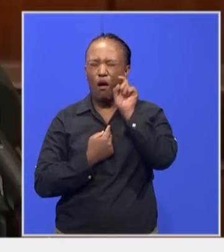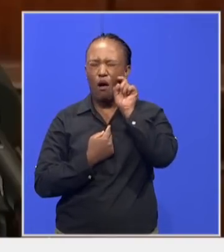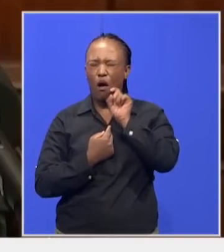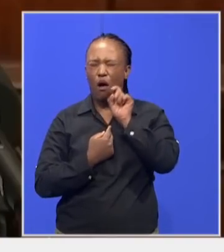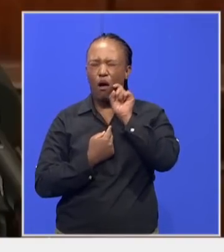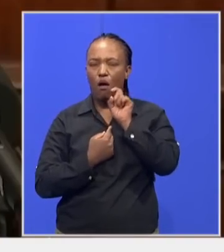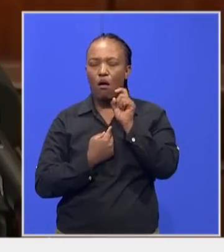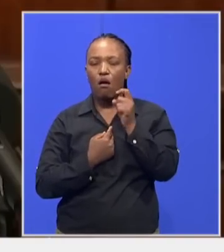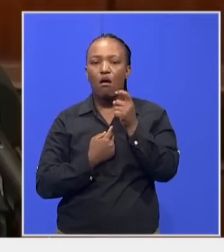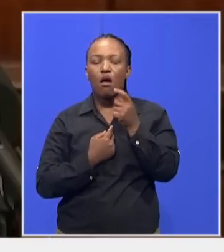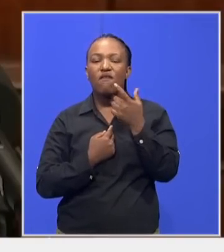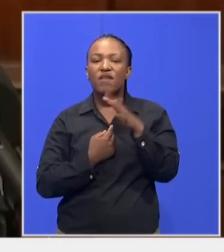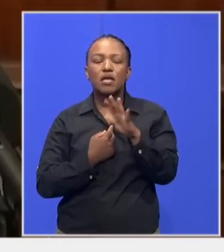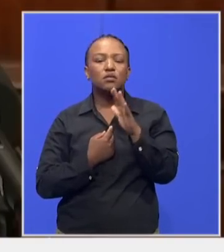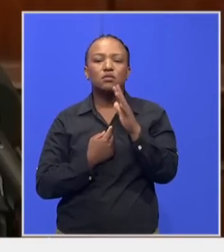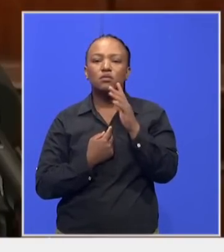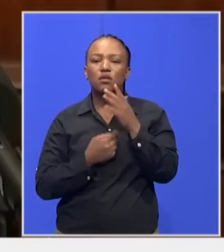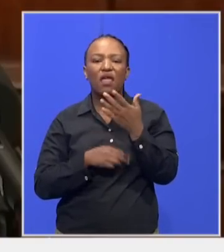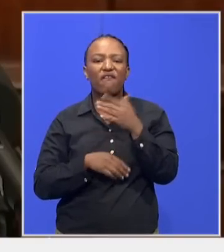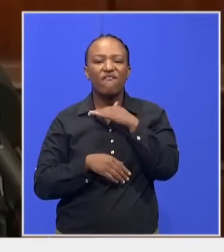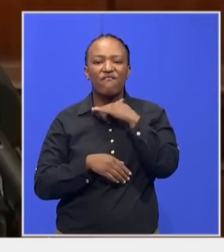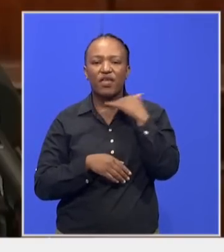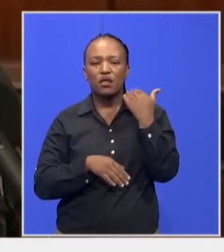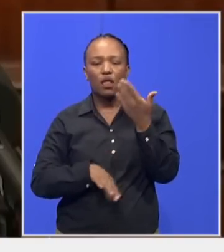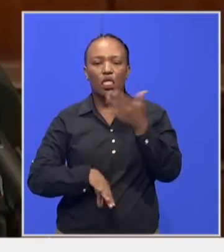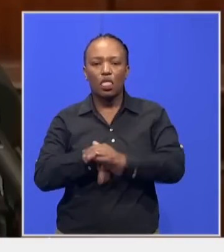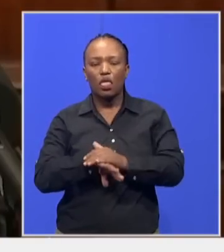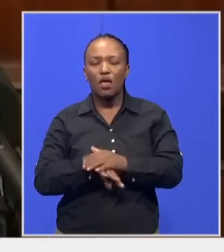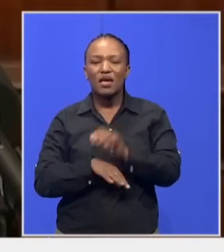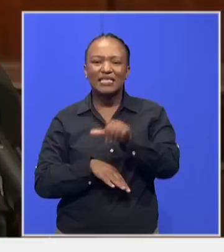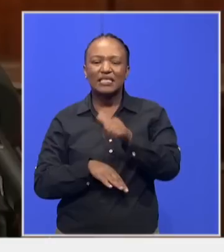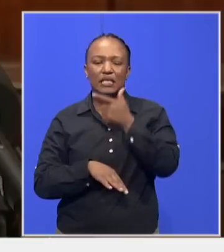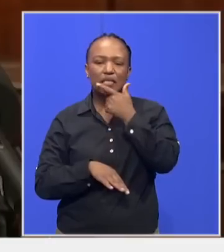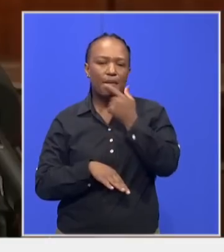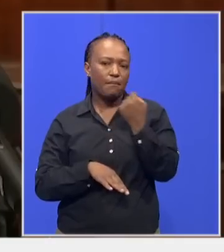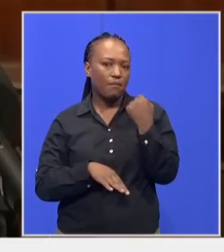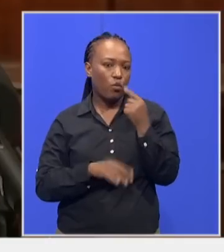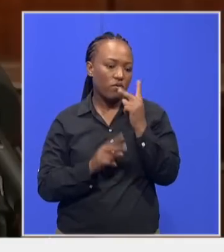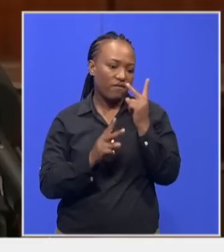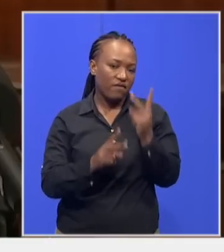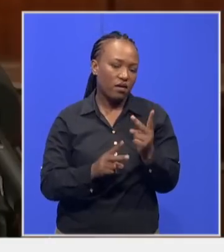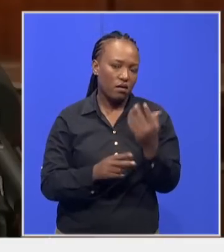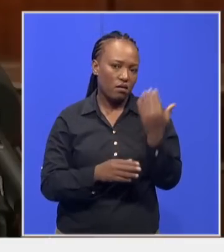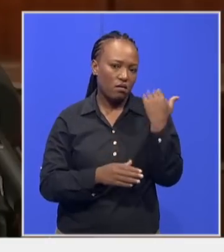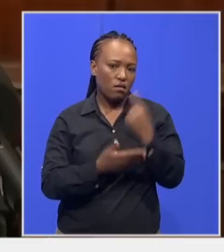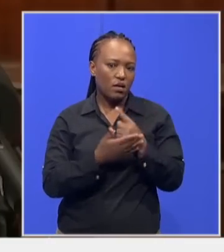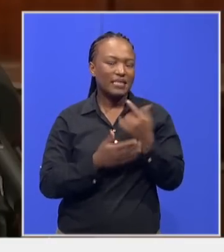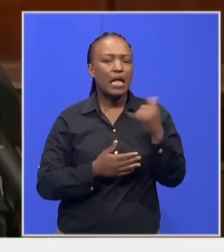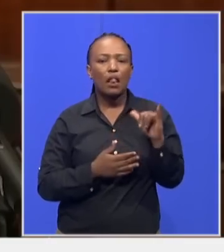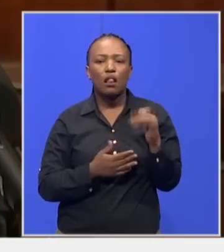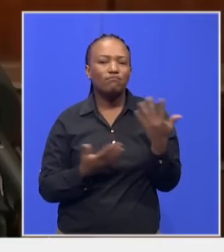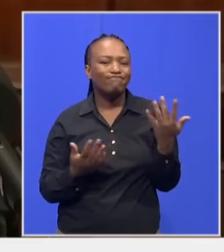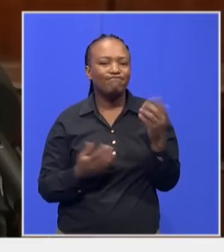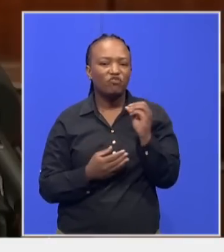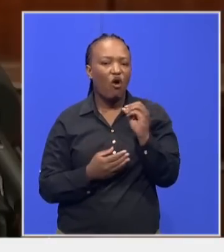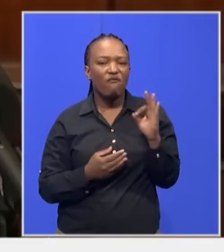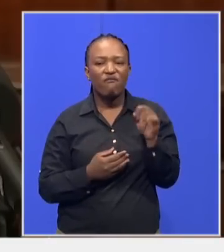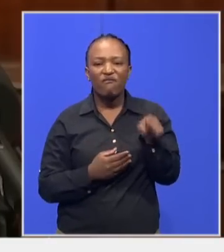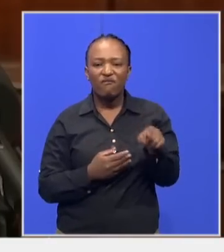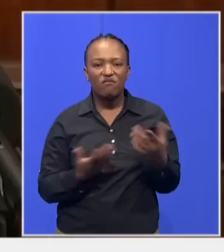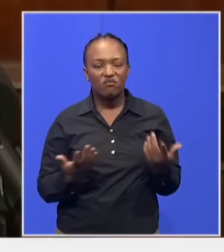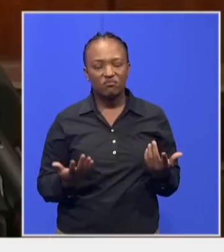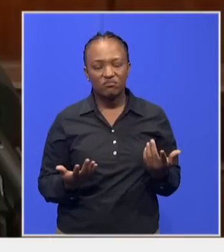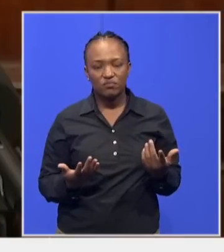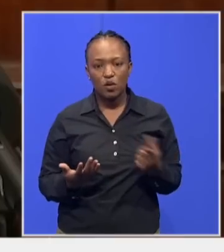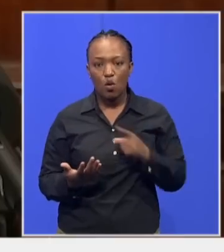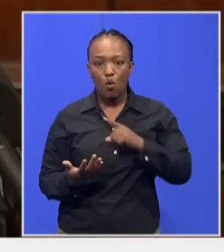since the 16th of December. And when we visited there just about last week, that unit was still out. Again, because they are